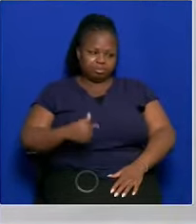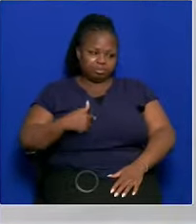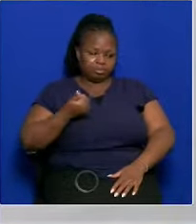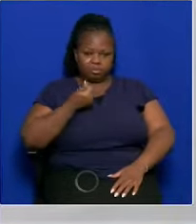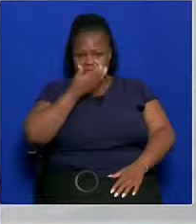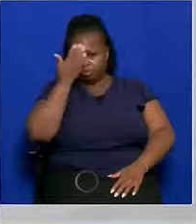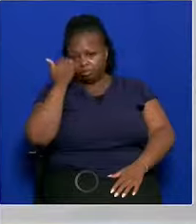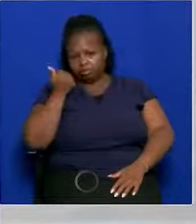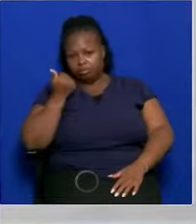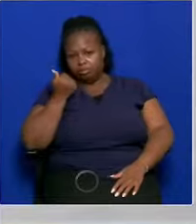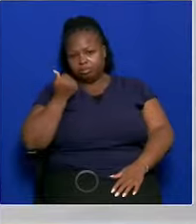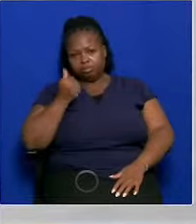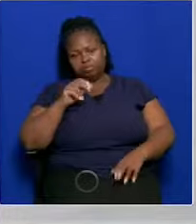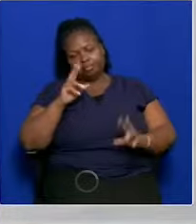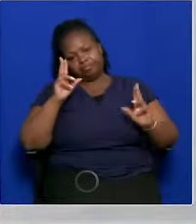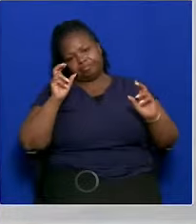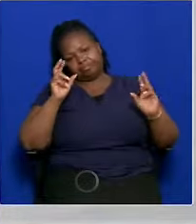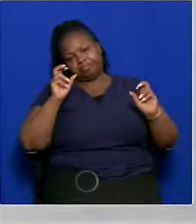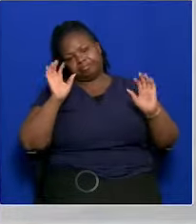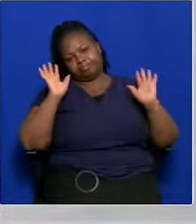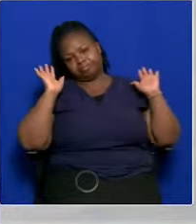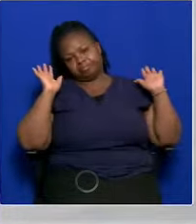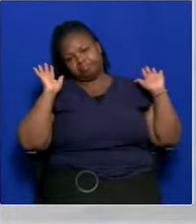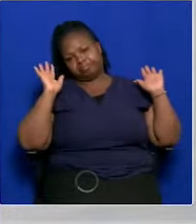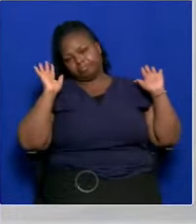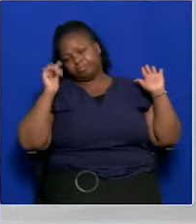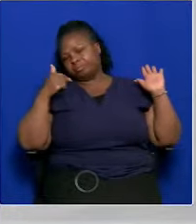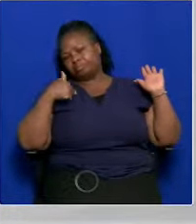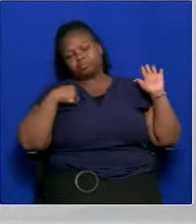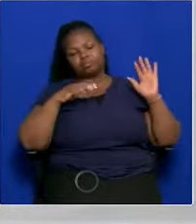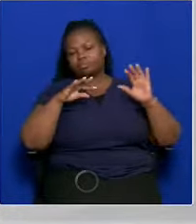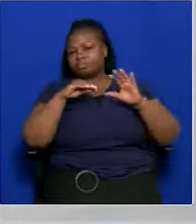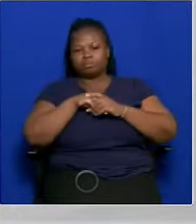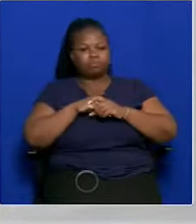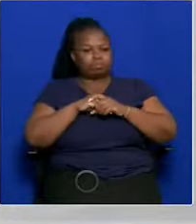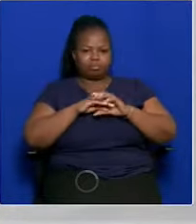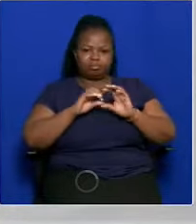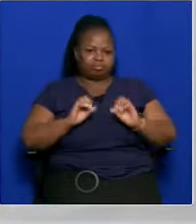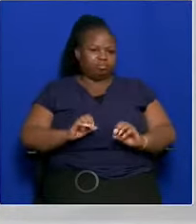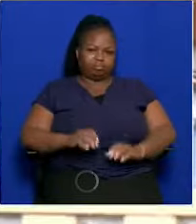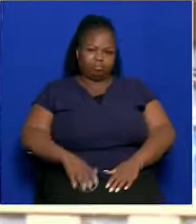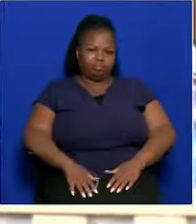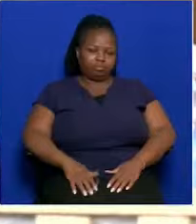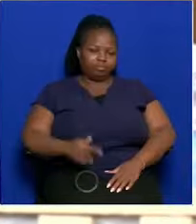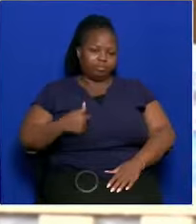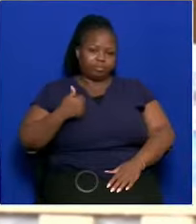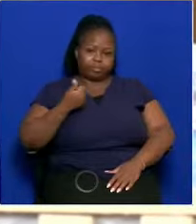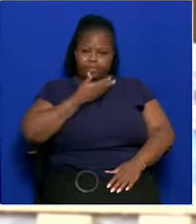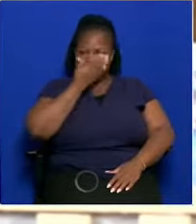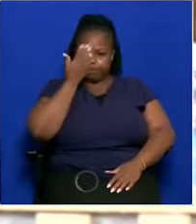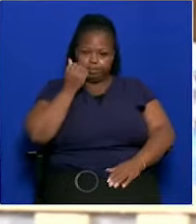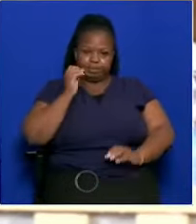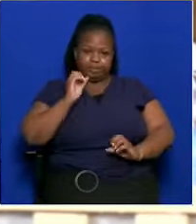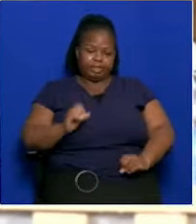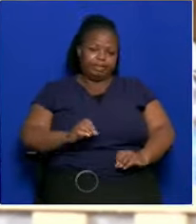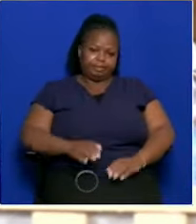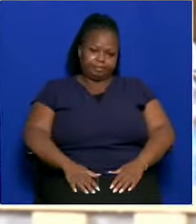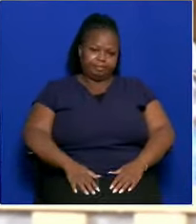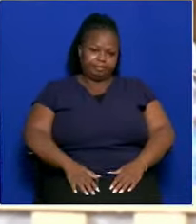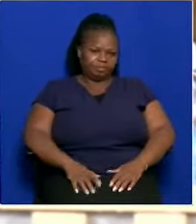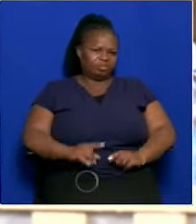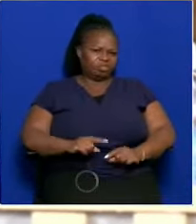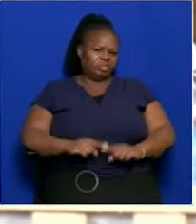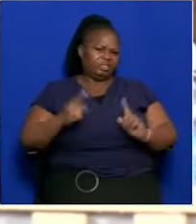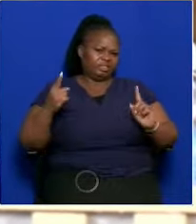matter. I was not even involved. I didn't know about it. It was a different matter